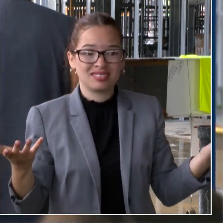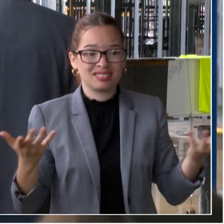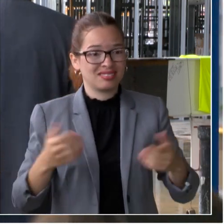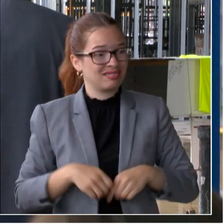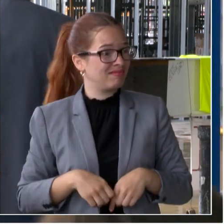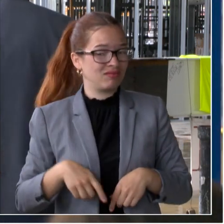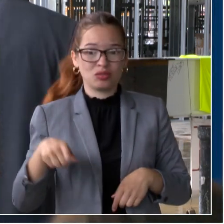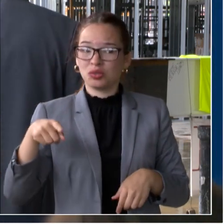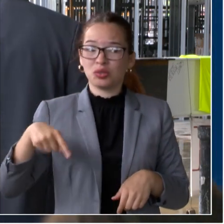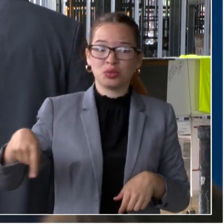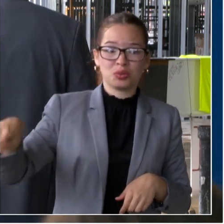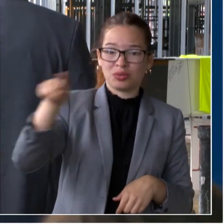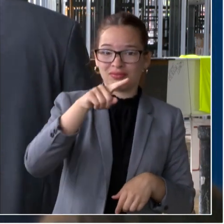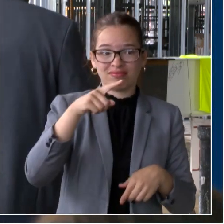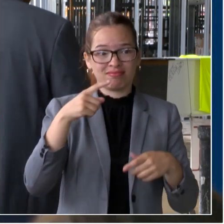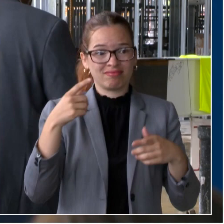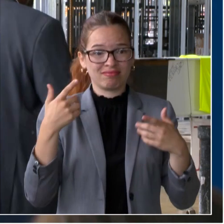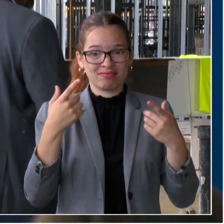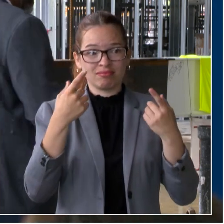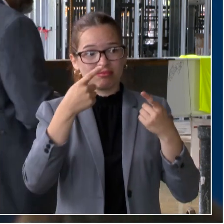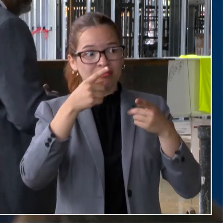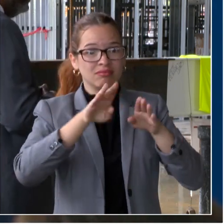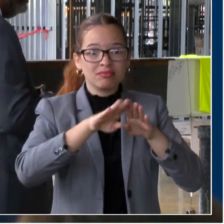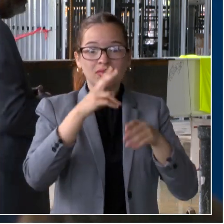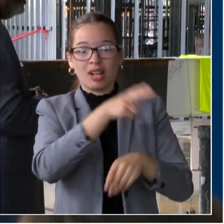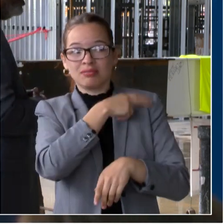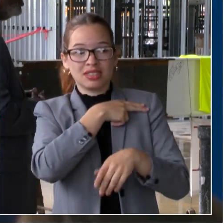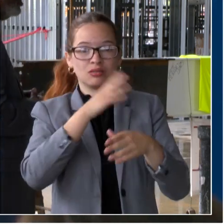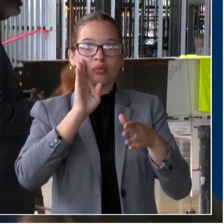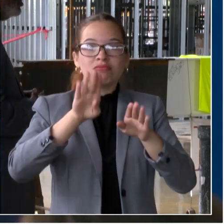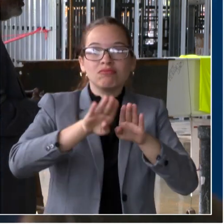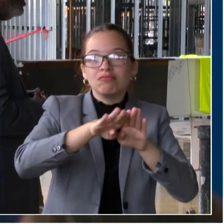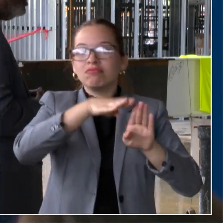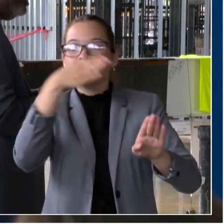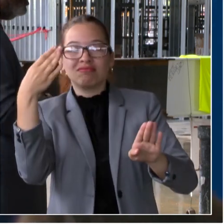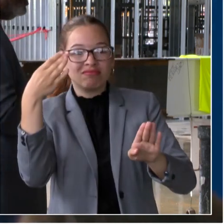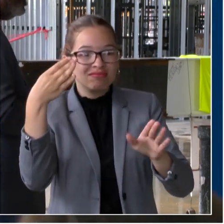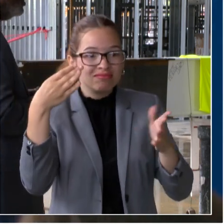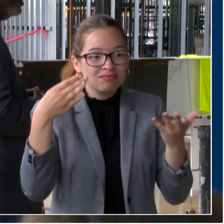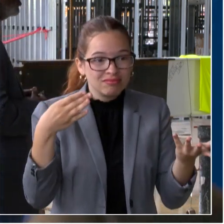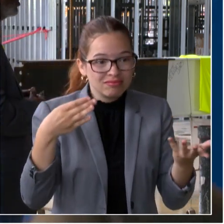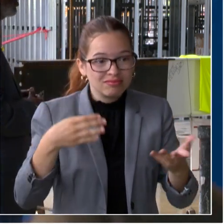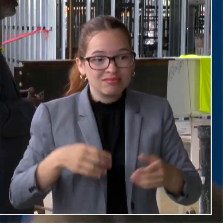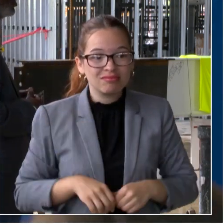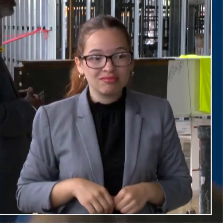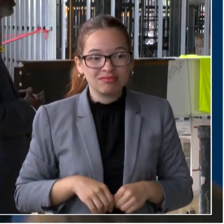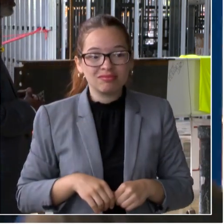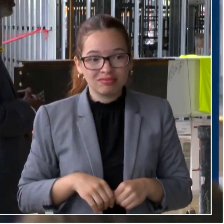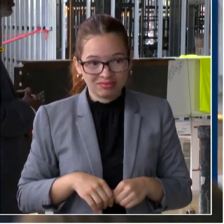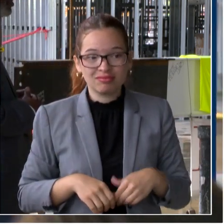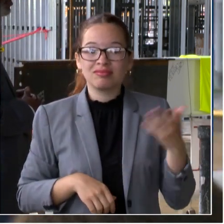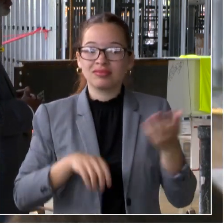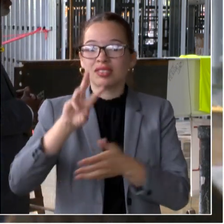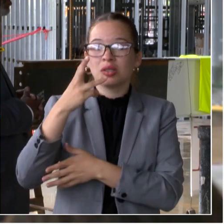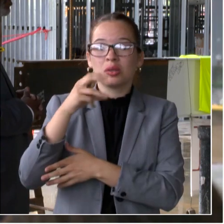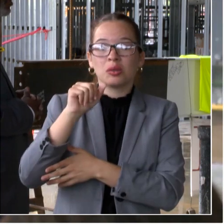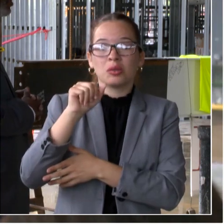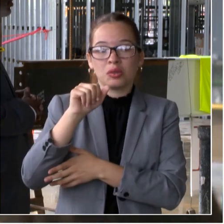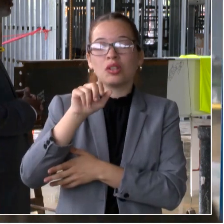We are so delighted to have the folks here from the